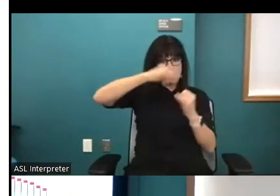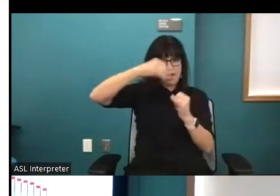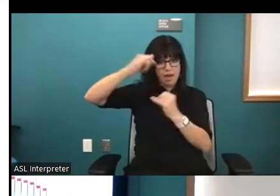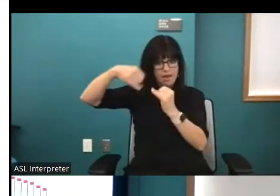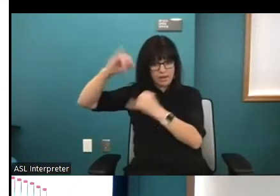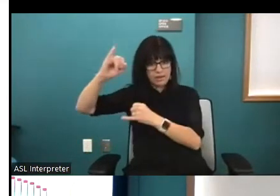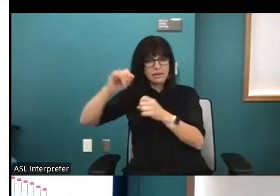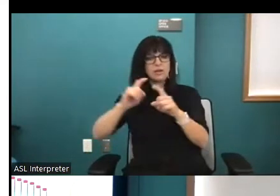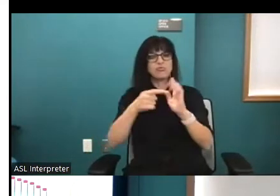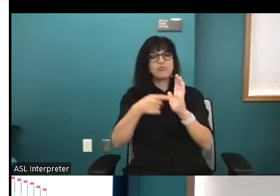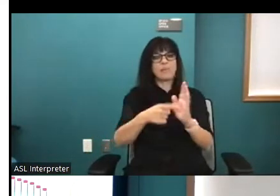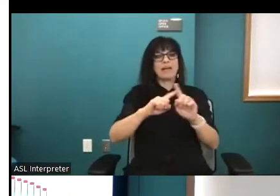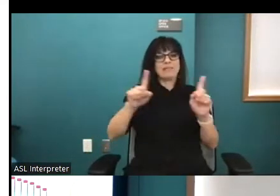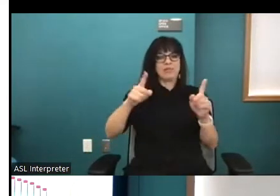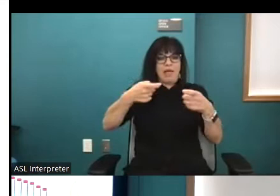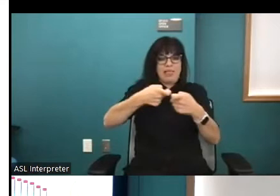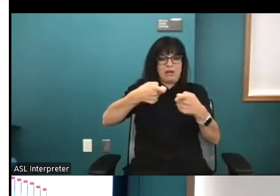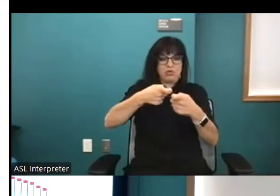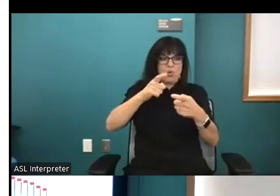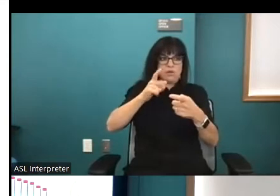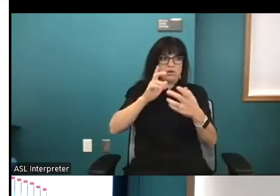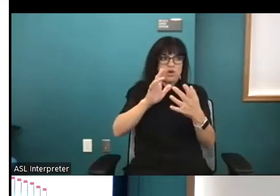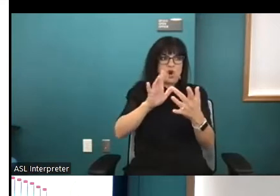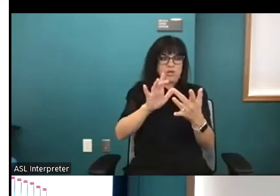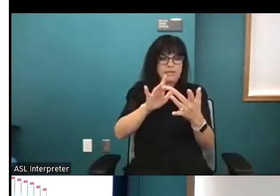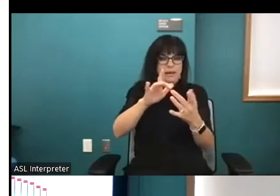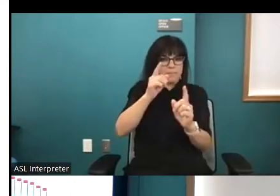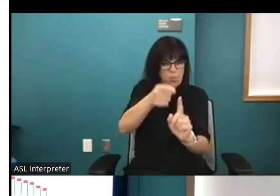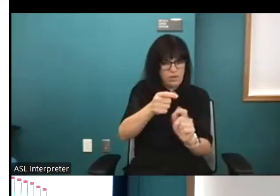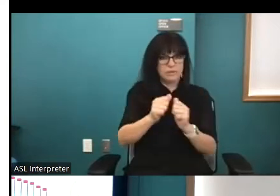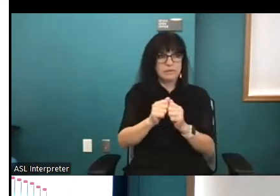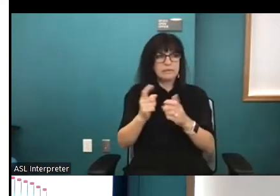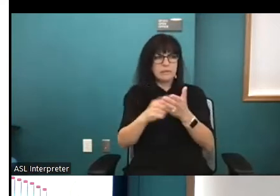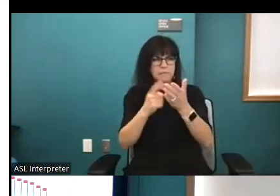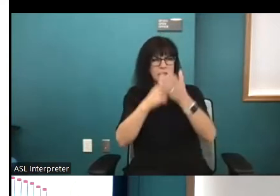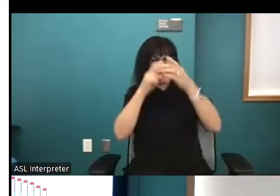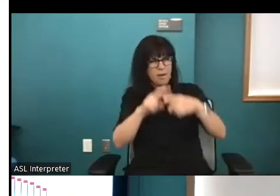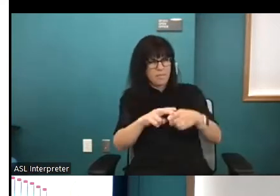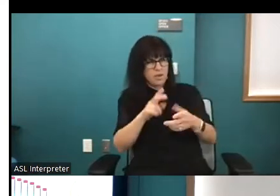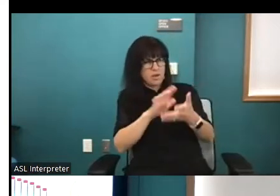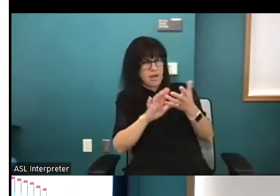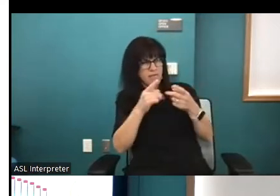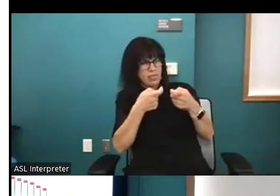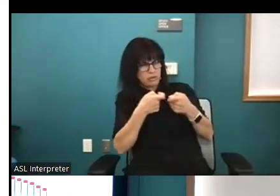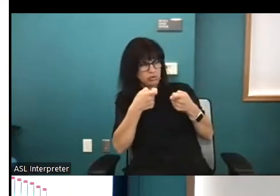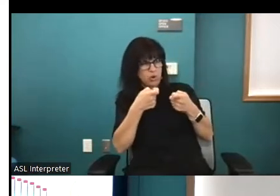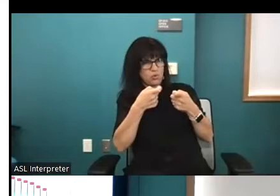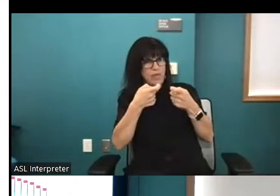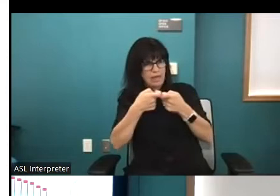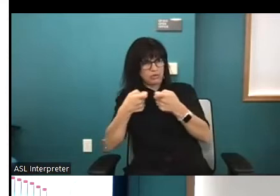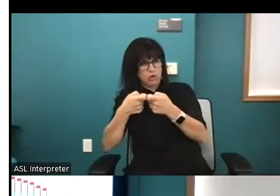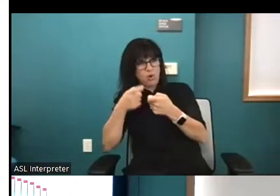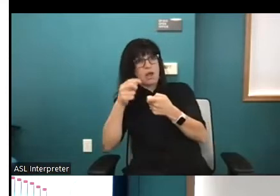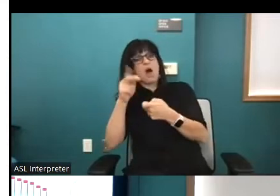different electrode contact point, right? Sometimes that vocabulary gets a little confusing, right? You have an electrode